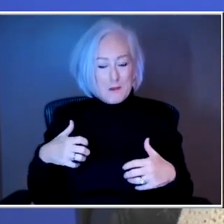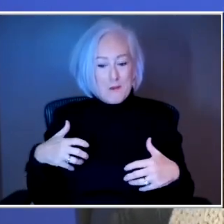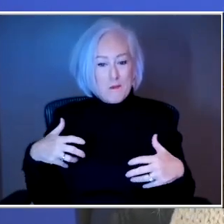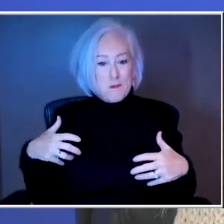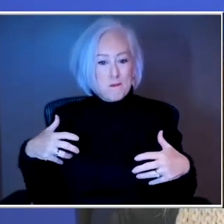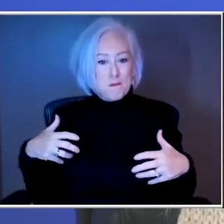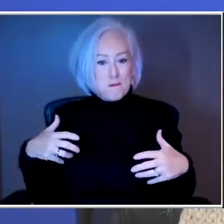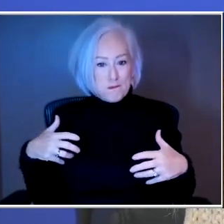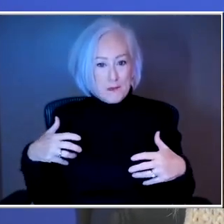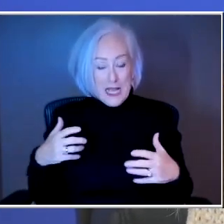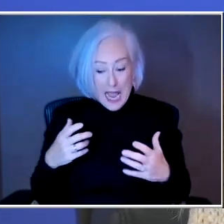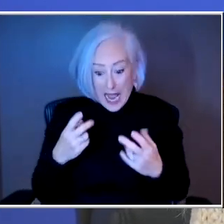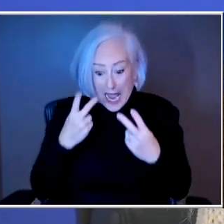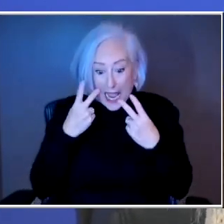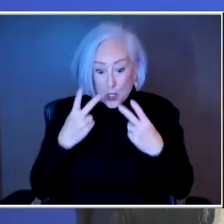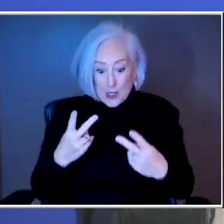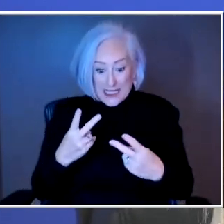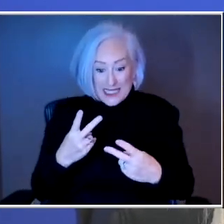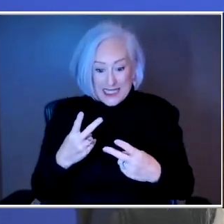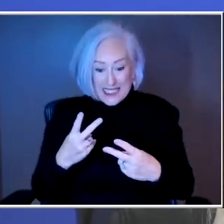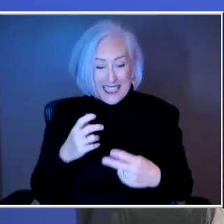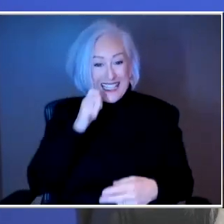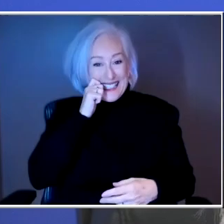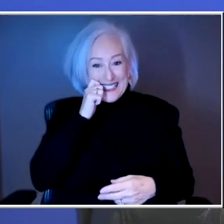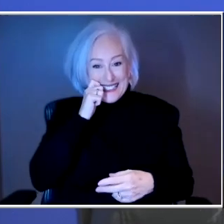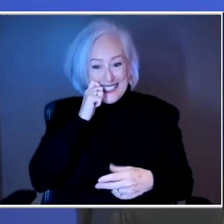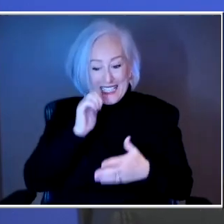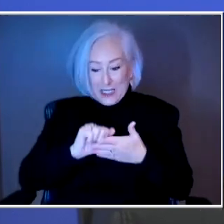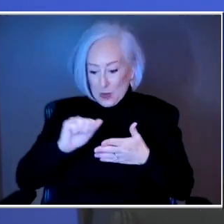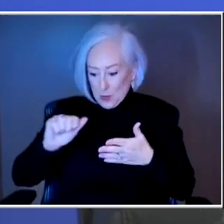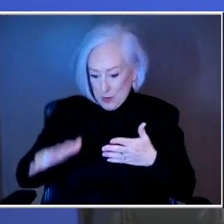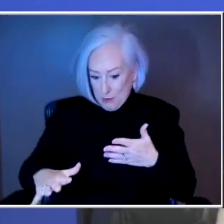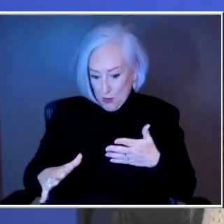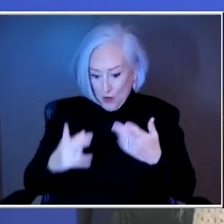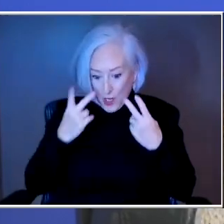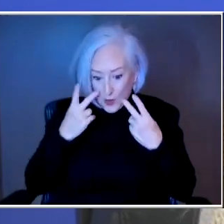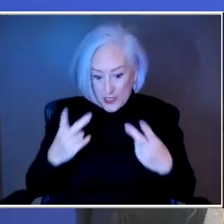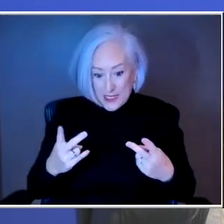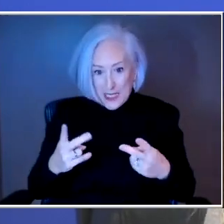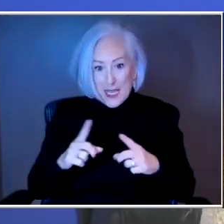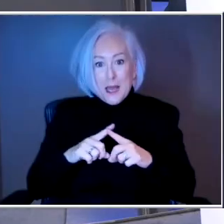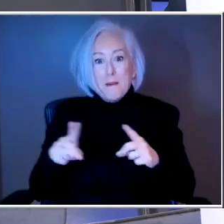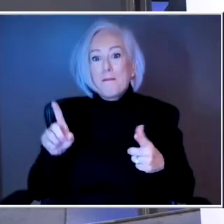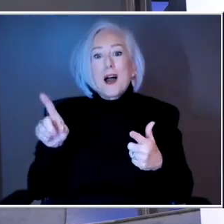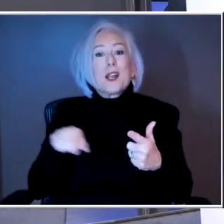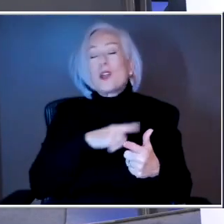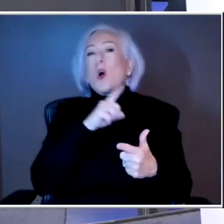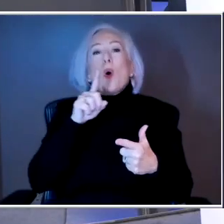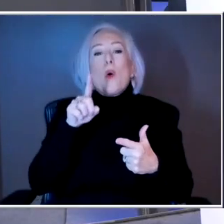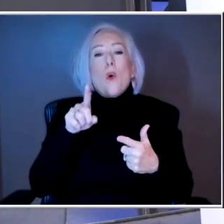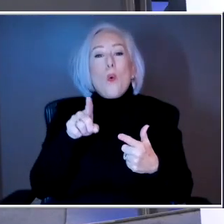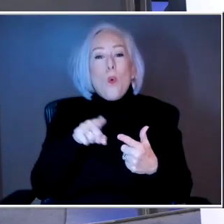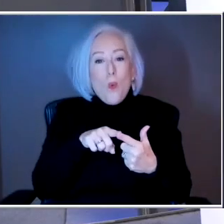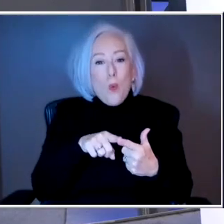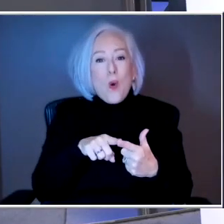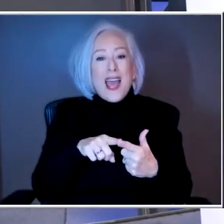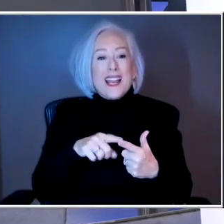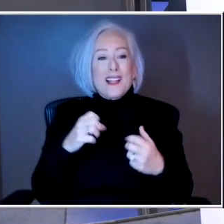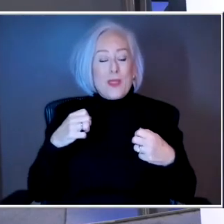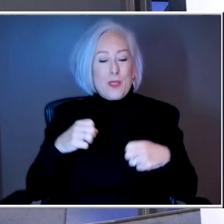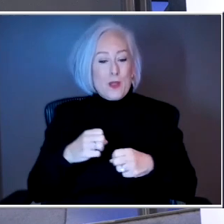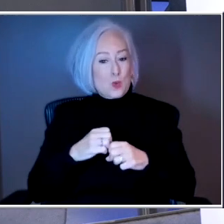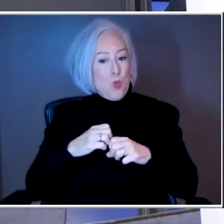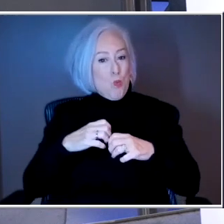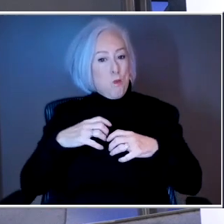difference, but the big life changing is when all the swelling's gone. And you said that took about 6 months? For